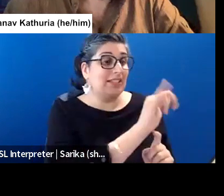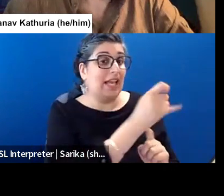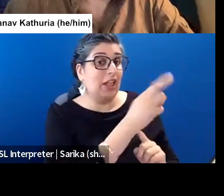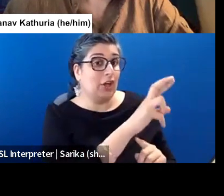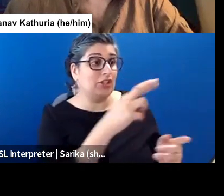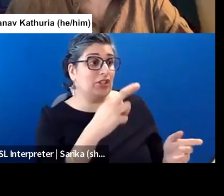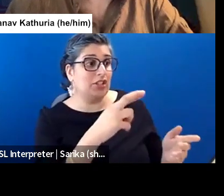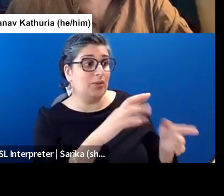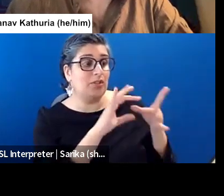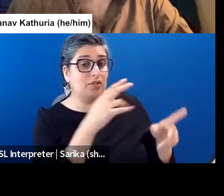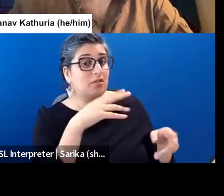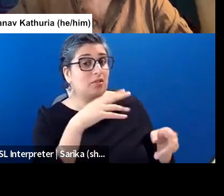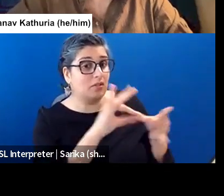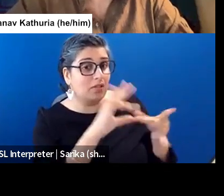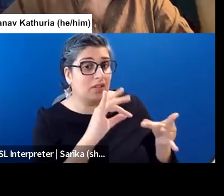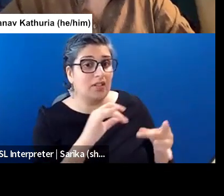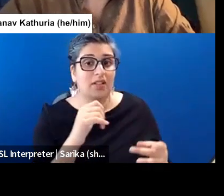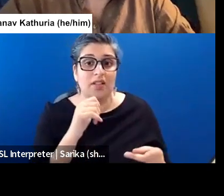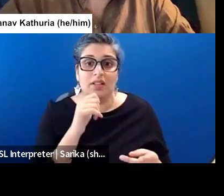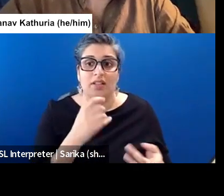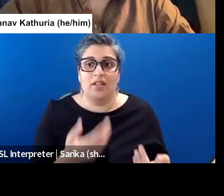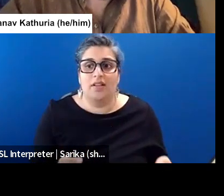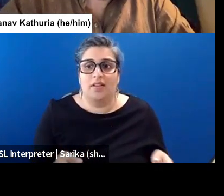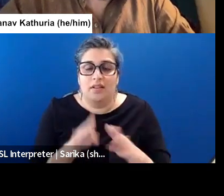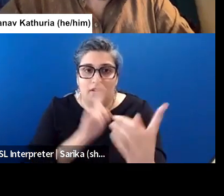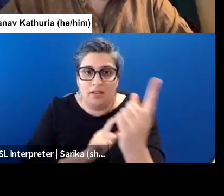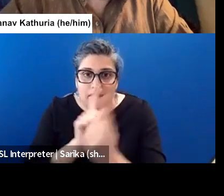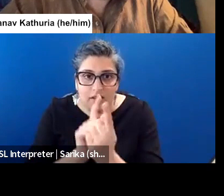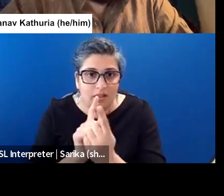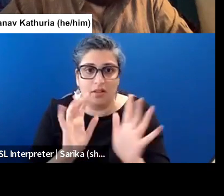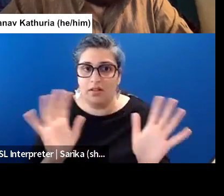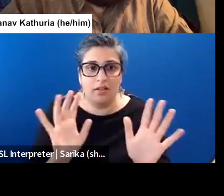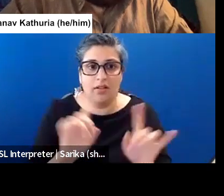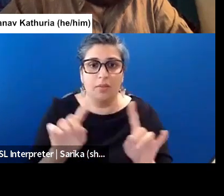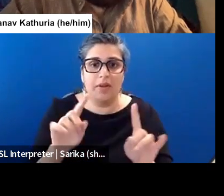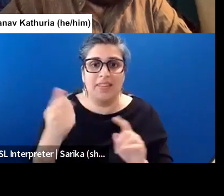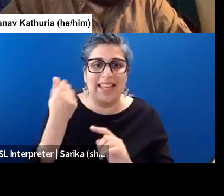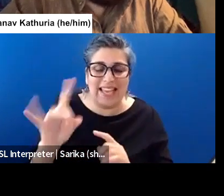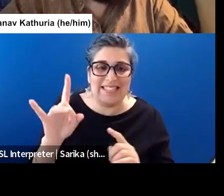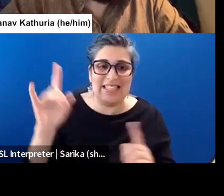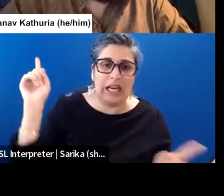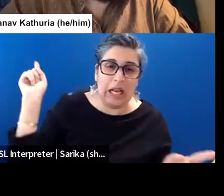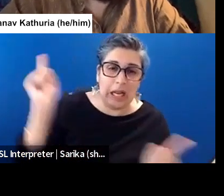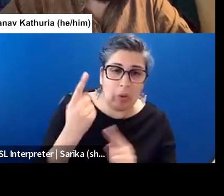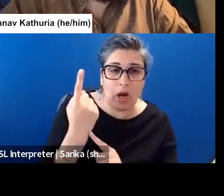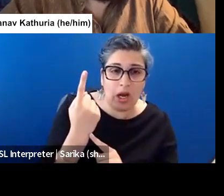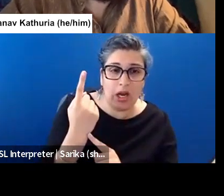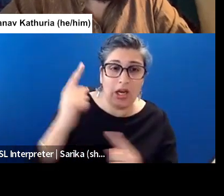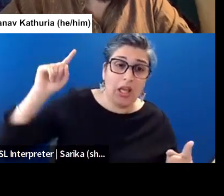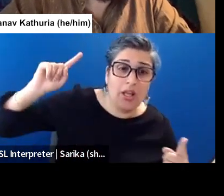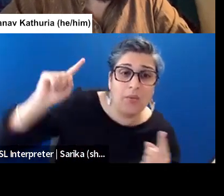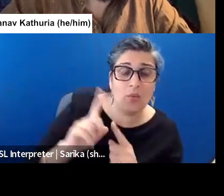the closure, not even 1-to-1, which is just astounding to me, but the 18-to-1 down from